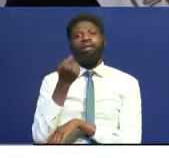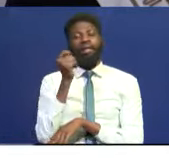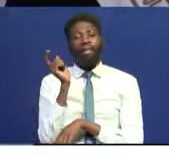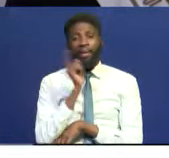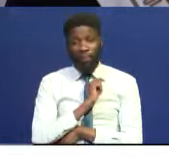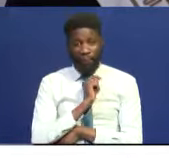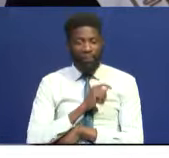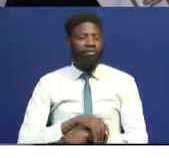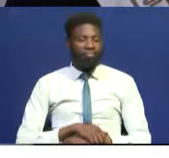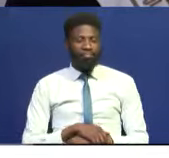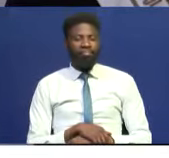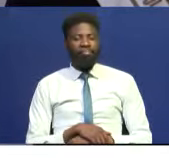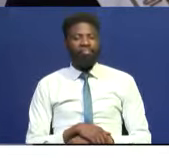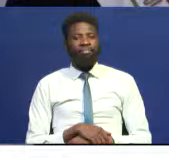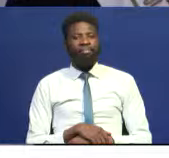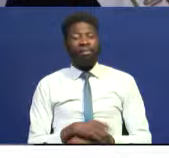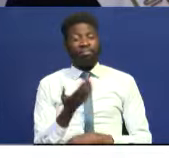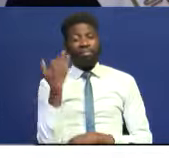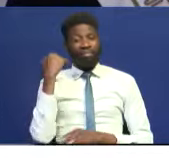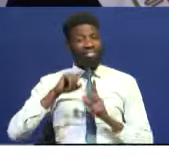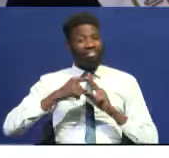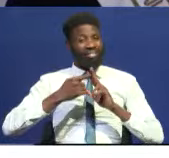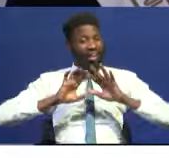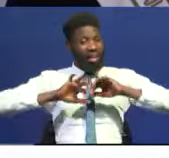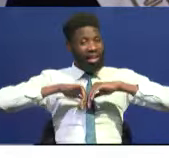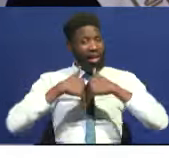They started off by